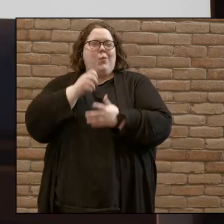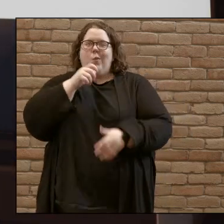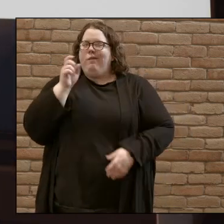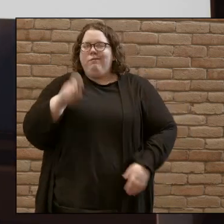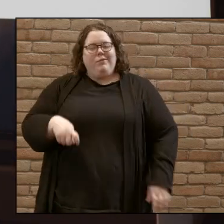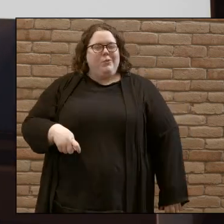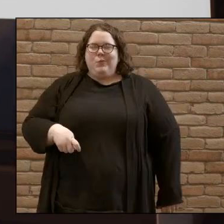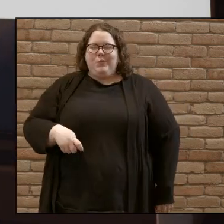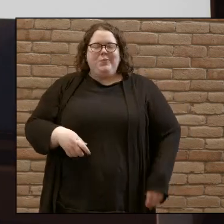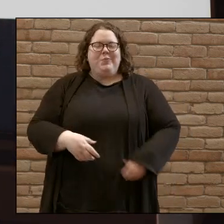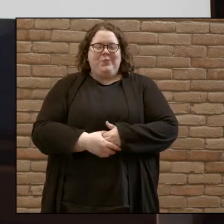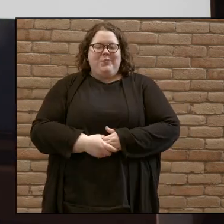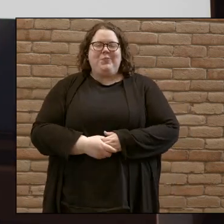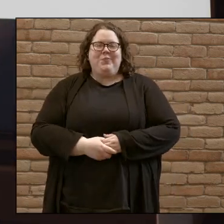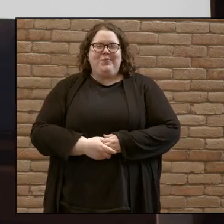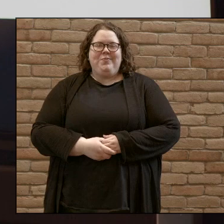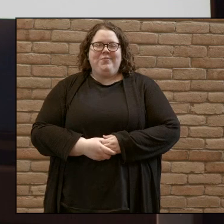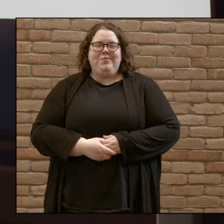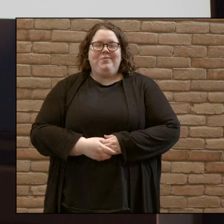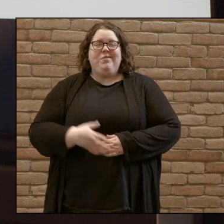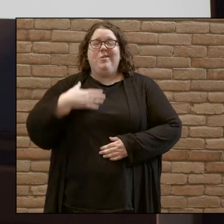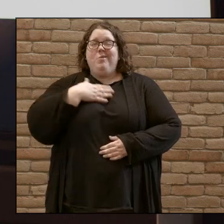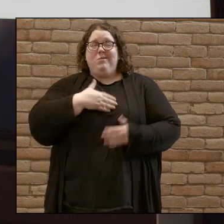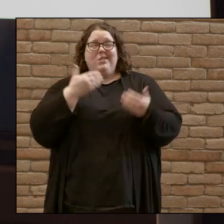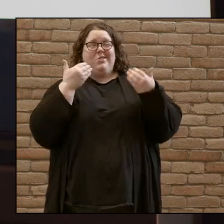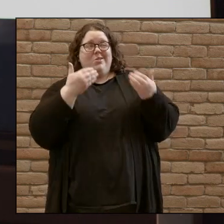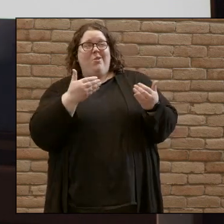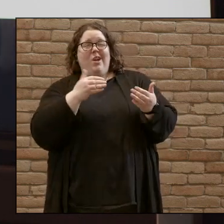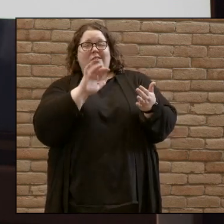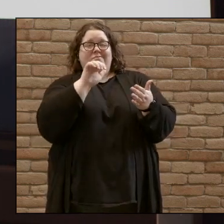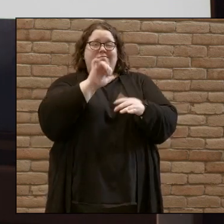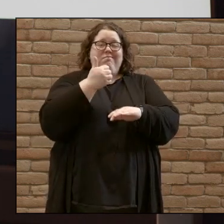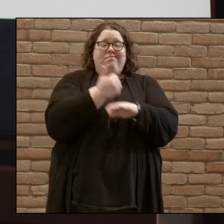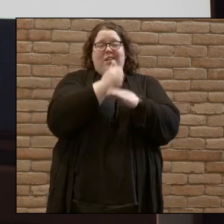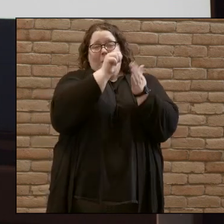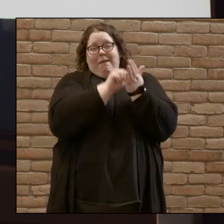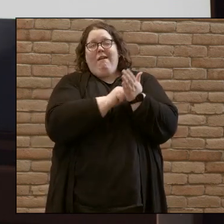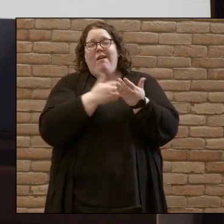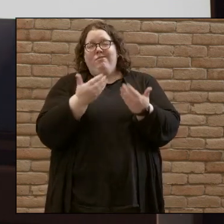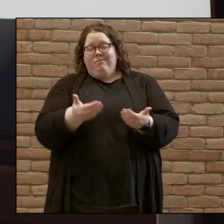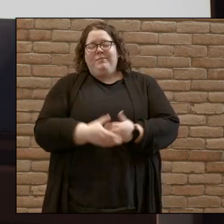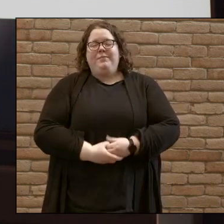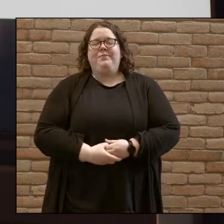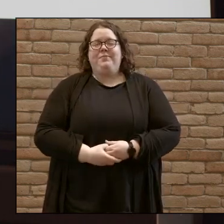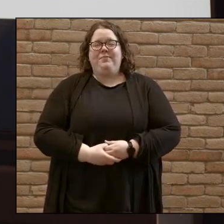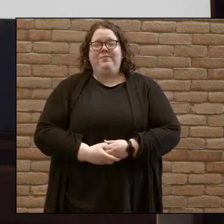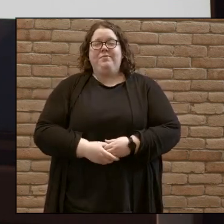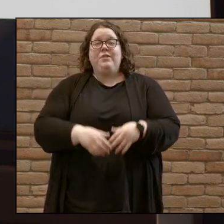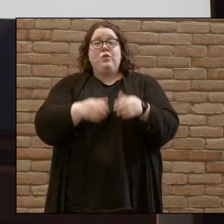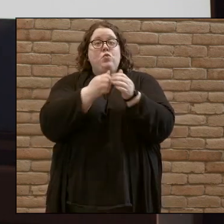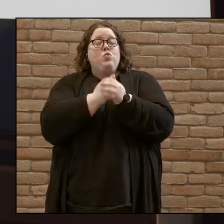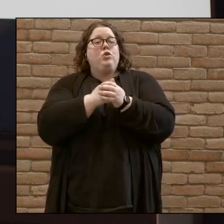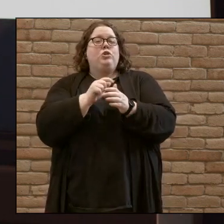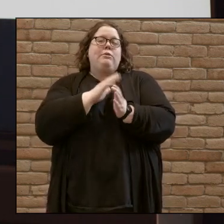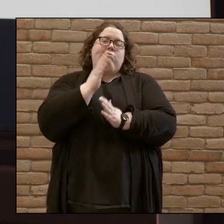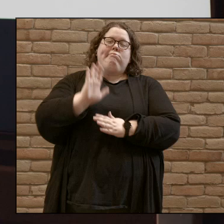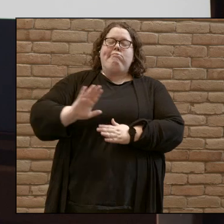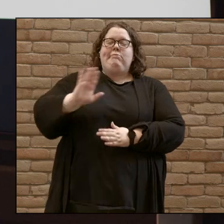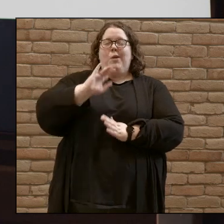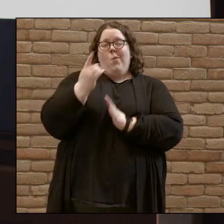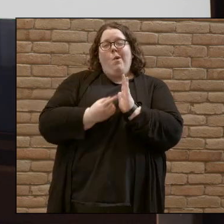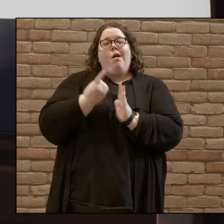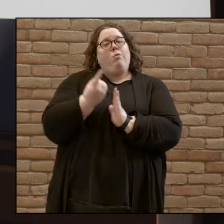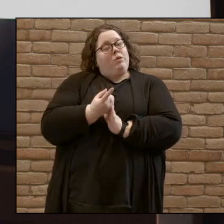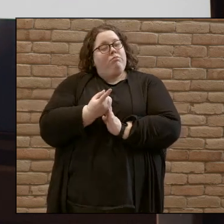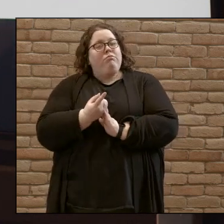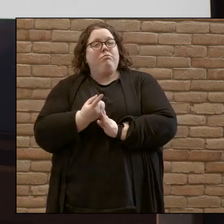when you get here the next time. So we want to invite you to do that as well. Now our sermon, our worship time is going to be about an hour today. We'll have